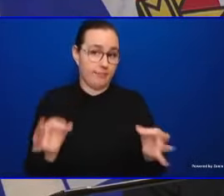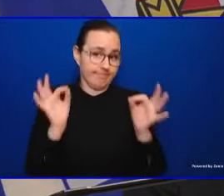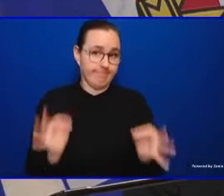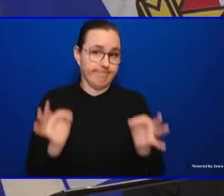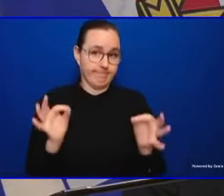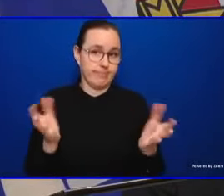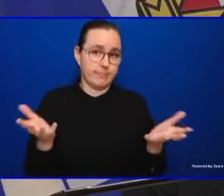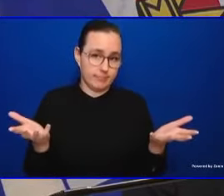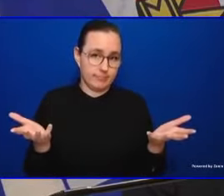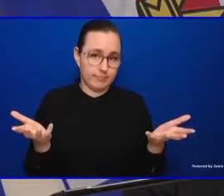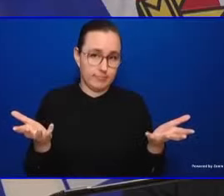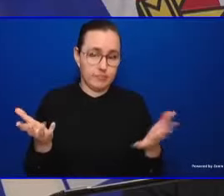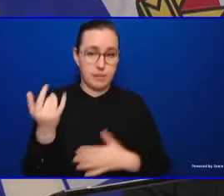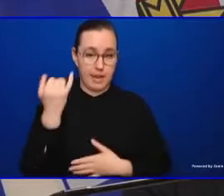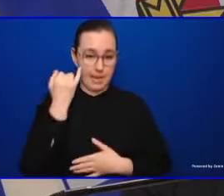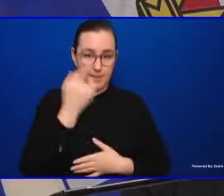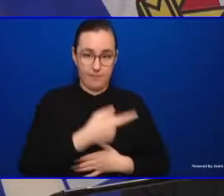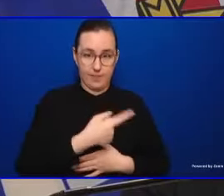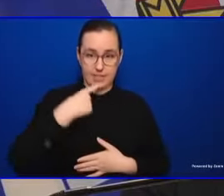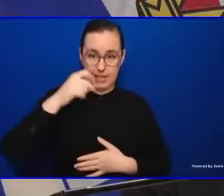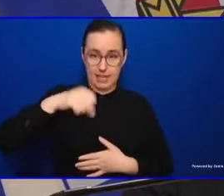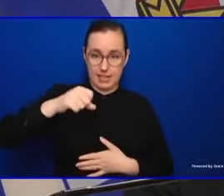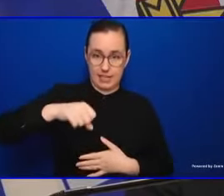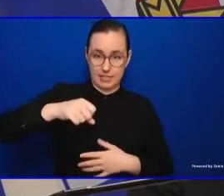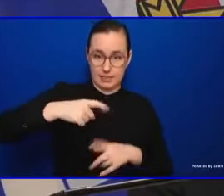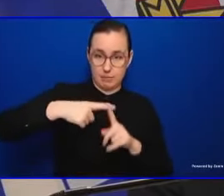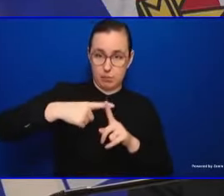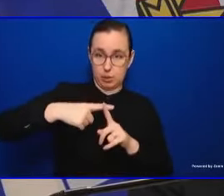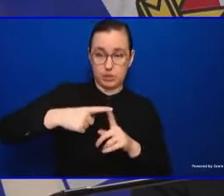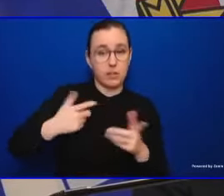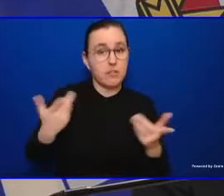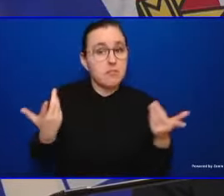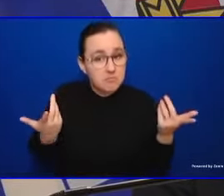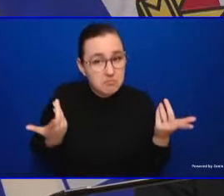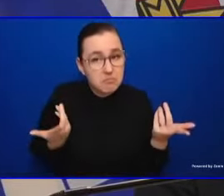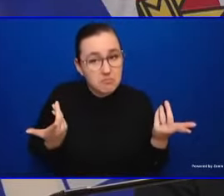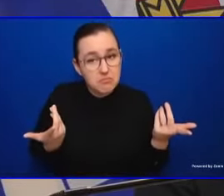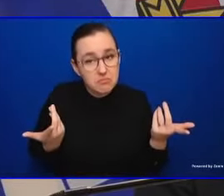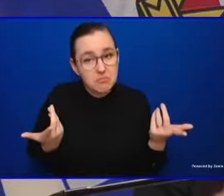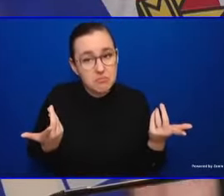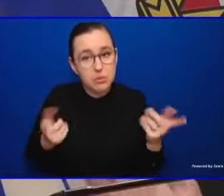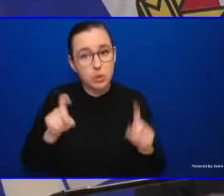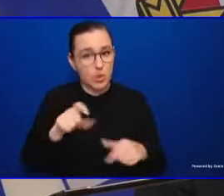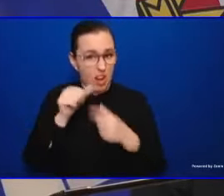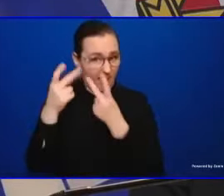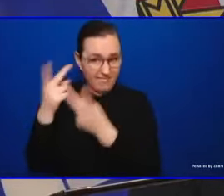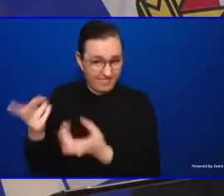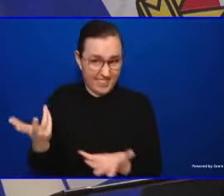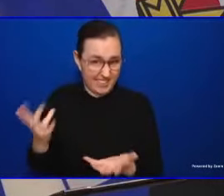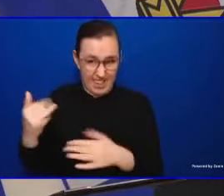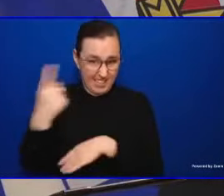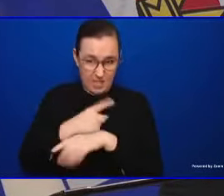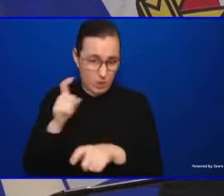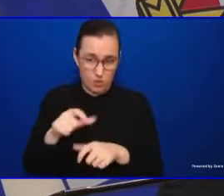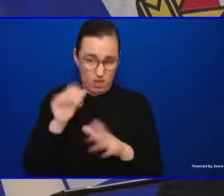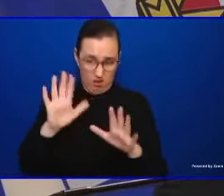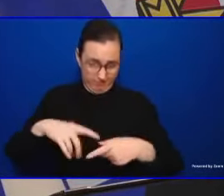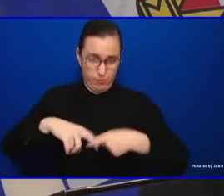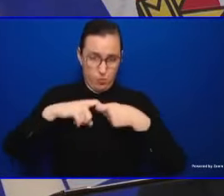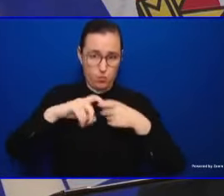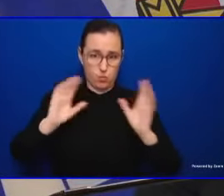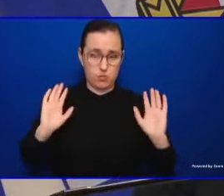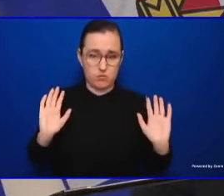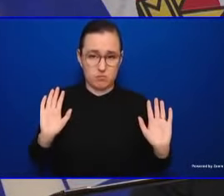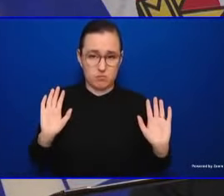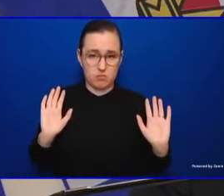indication that you should not be visiting that day. depending on the person, they may need to have